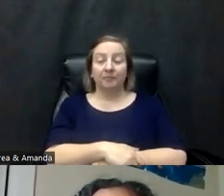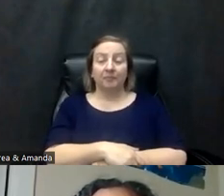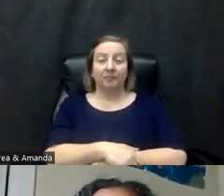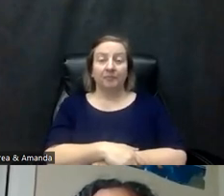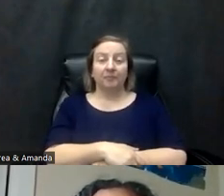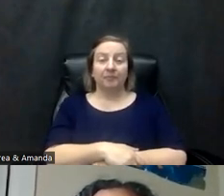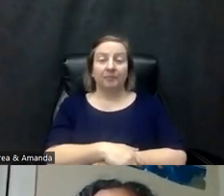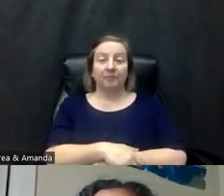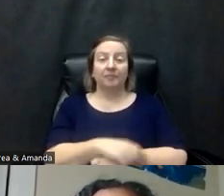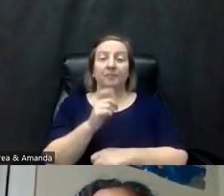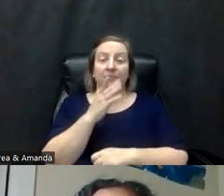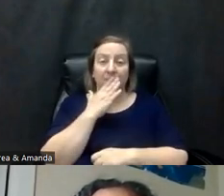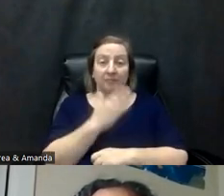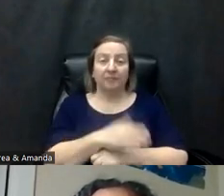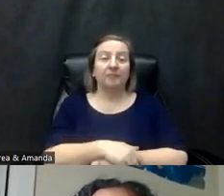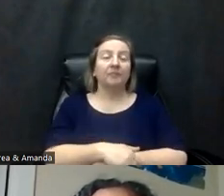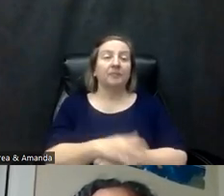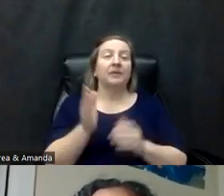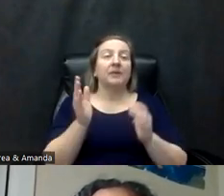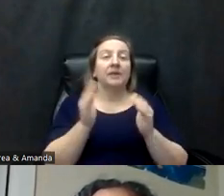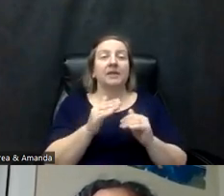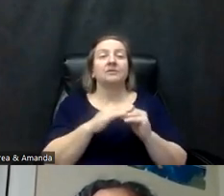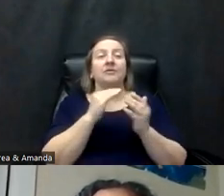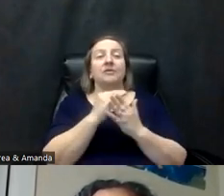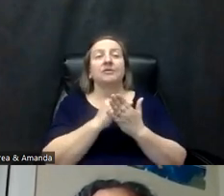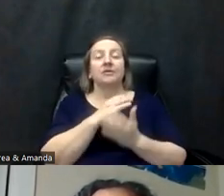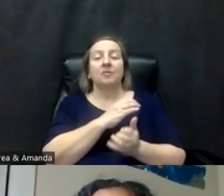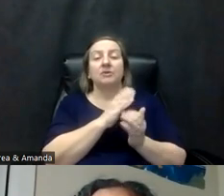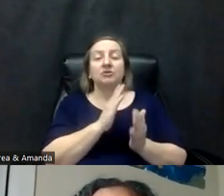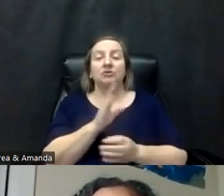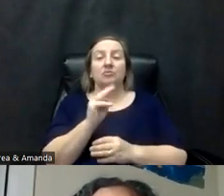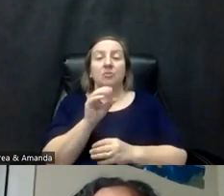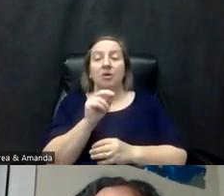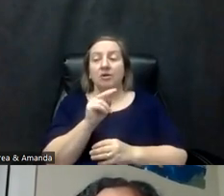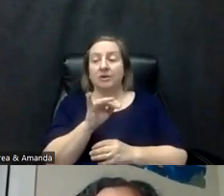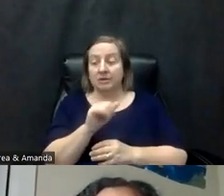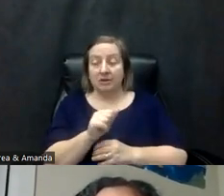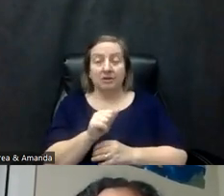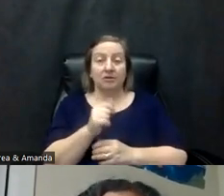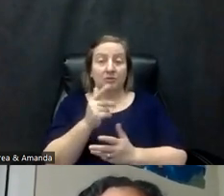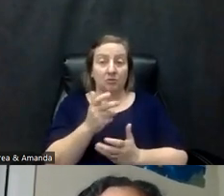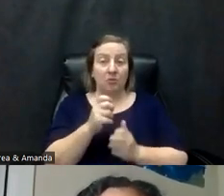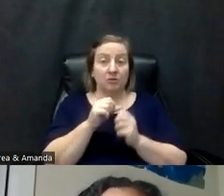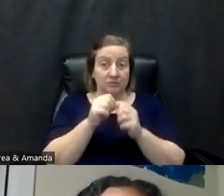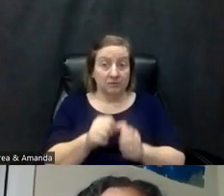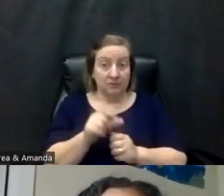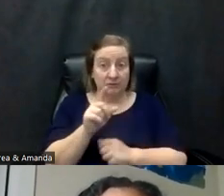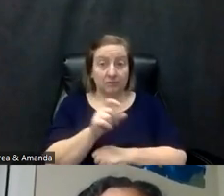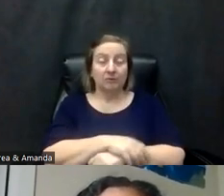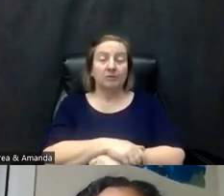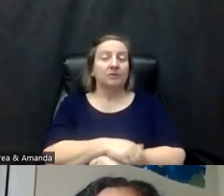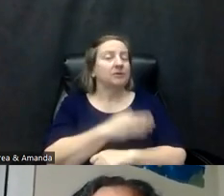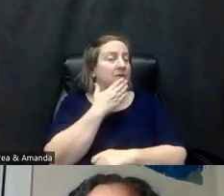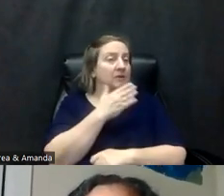Okay, thank you. Next on the list is Commissioner Monica. Would you like to continue? Thank